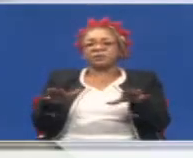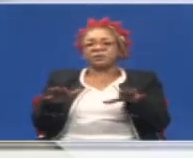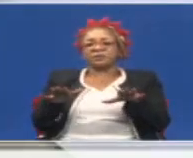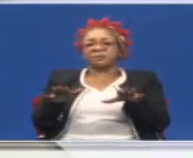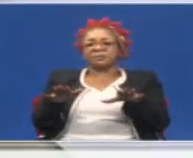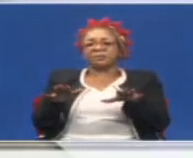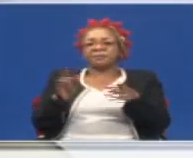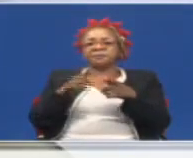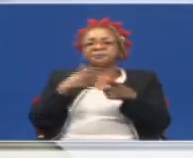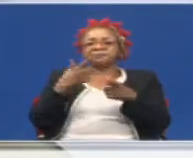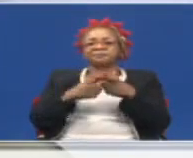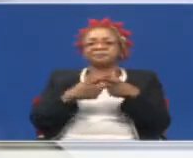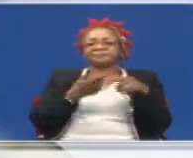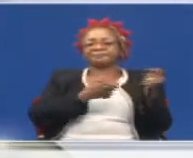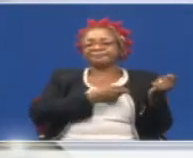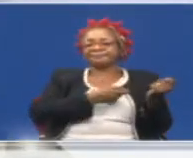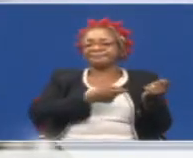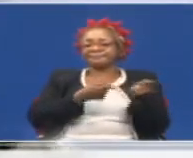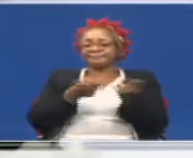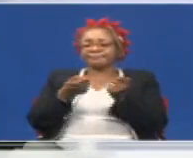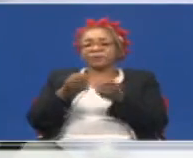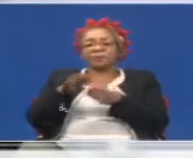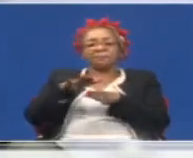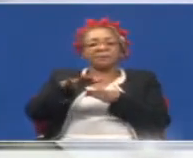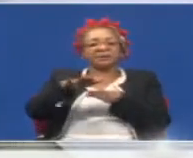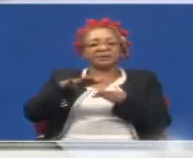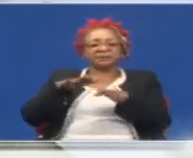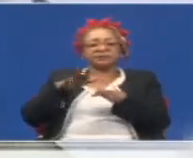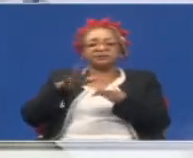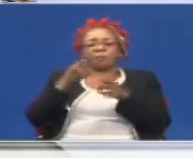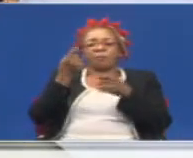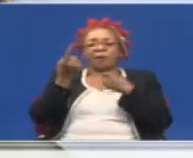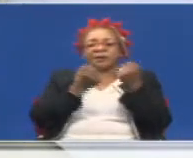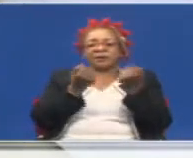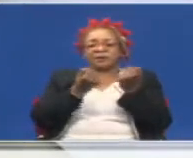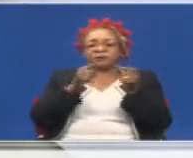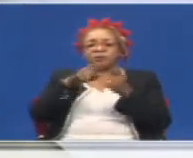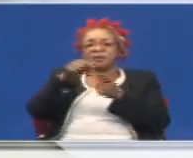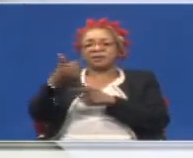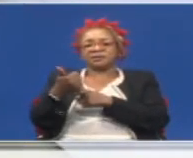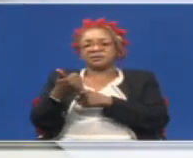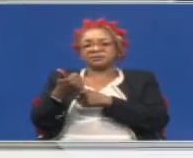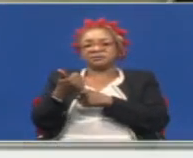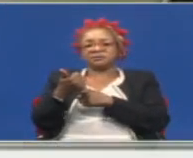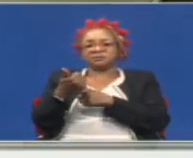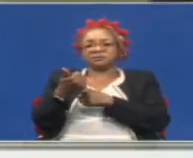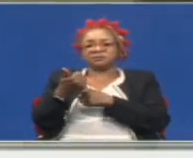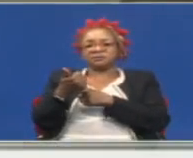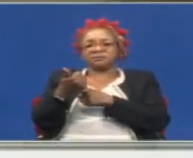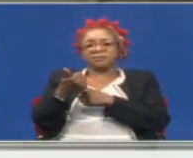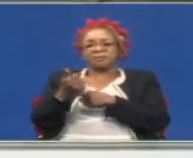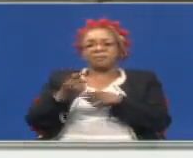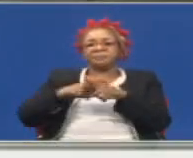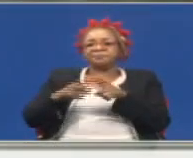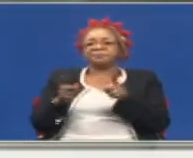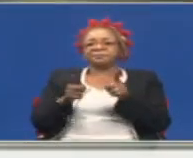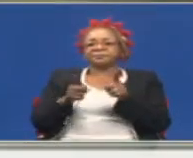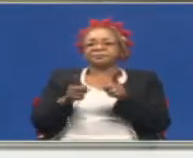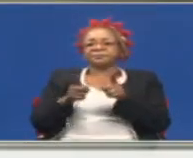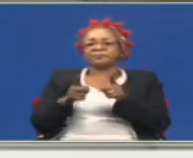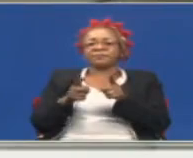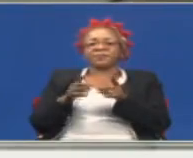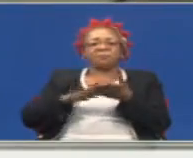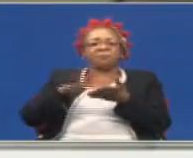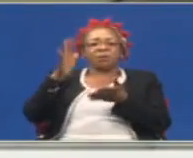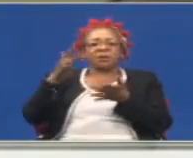They then drag him outside to the parking lot, where they pull him from one car to another. But things get even more